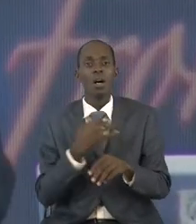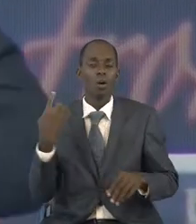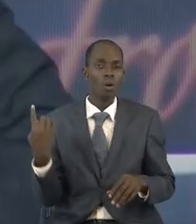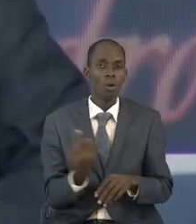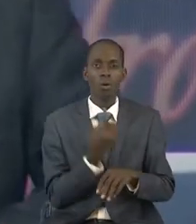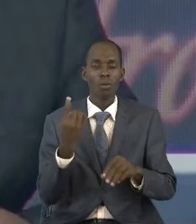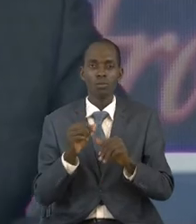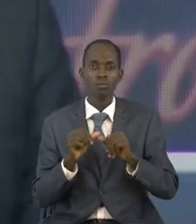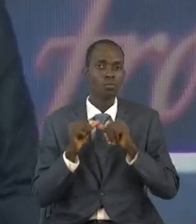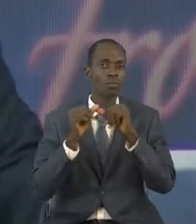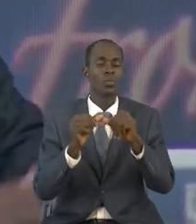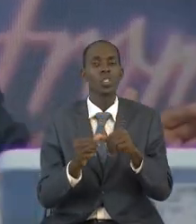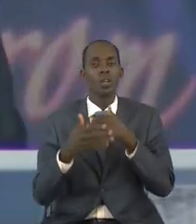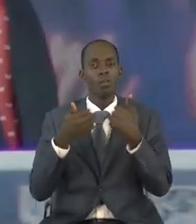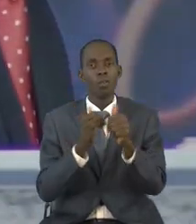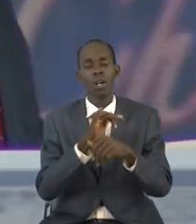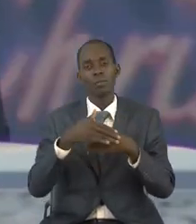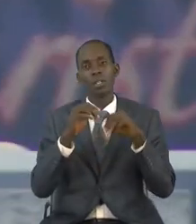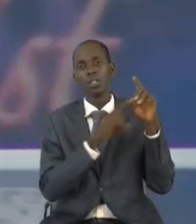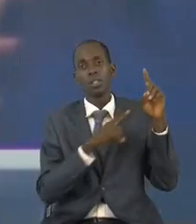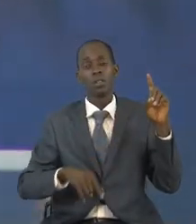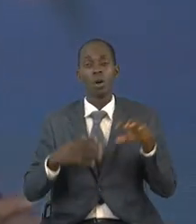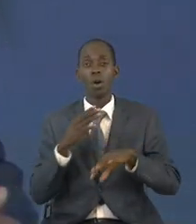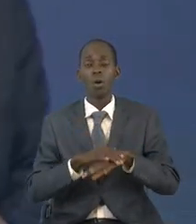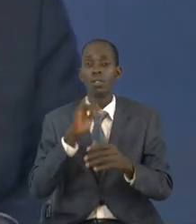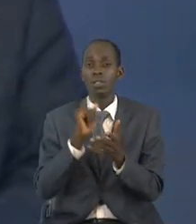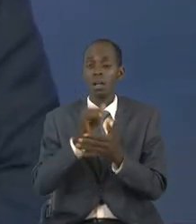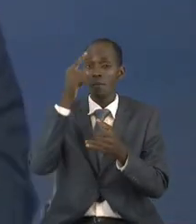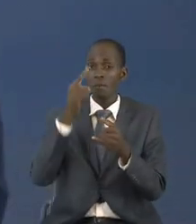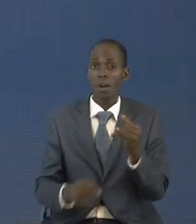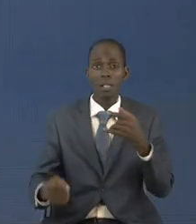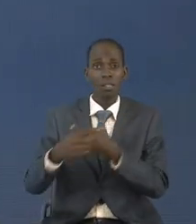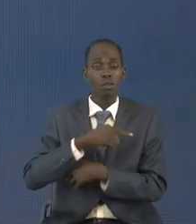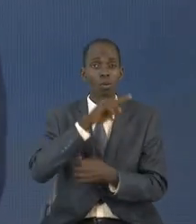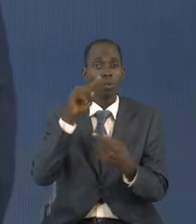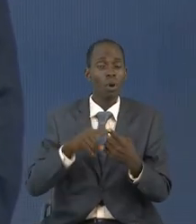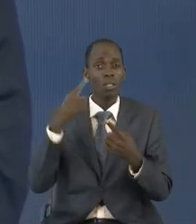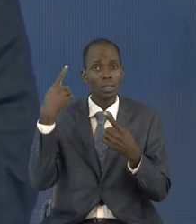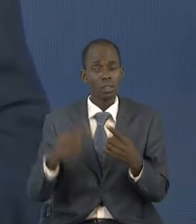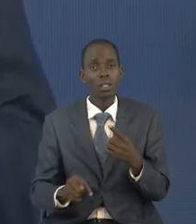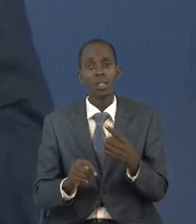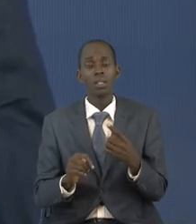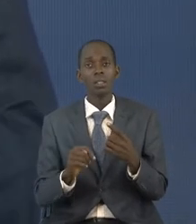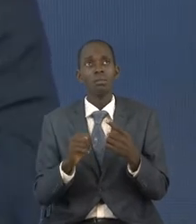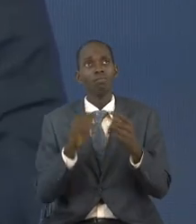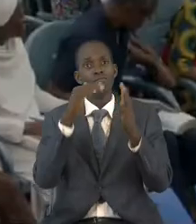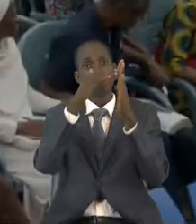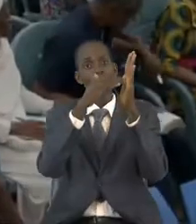Lord courageously. And on that final day, when the roll is called up yonder, I will